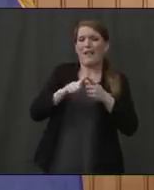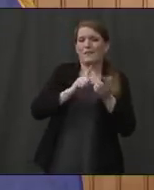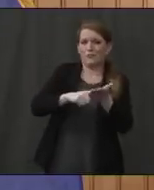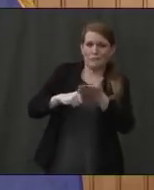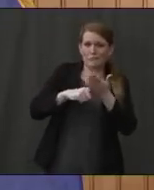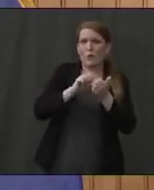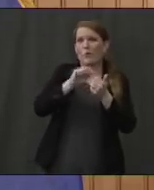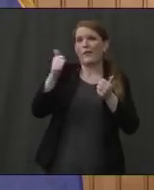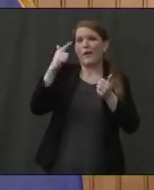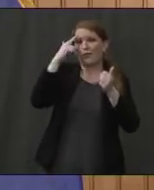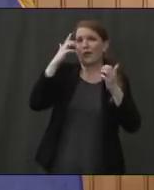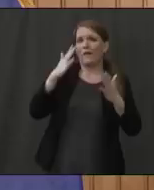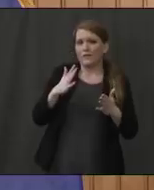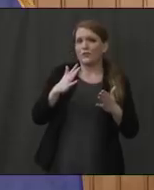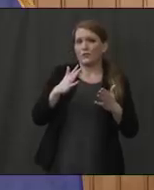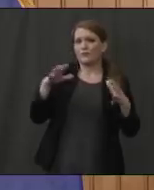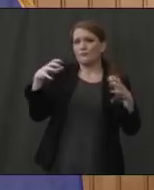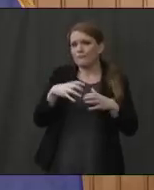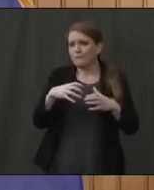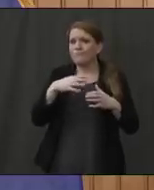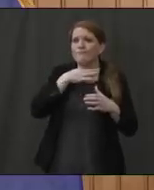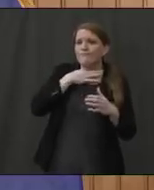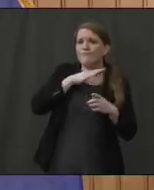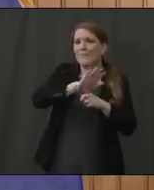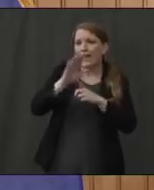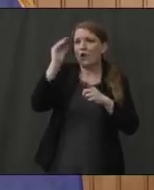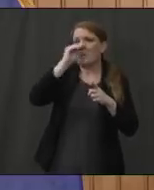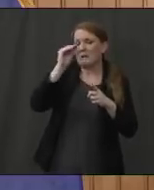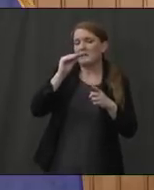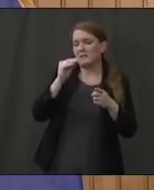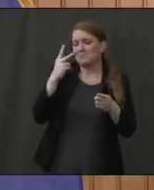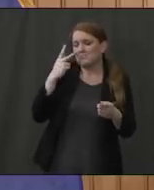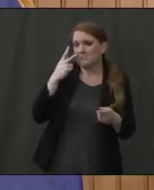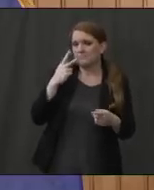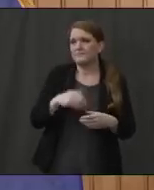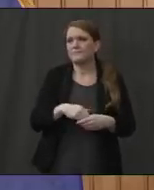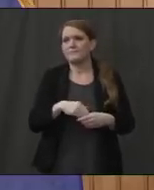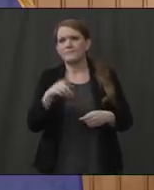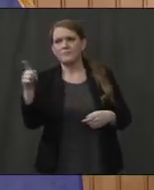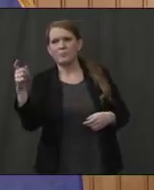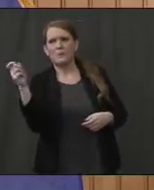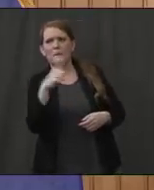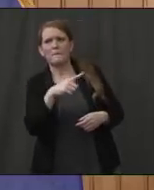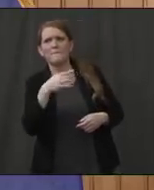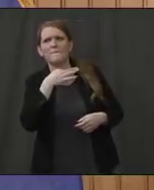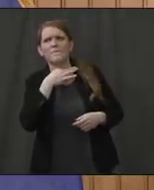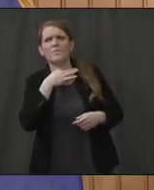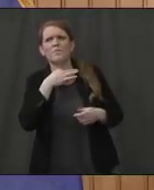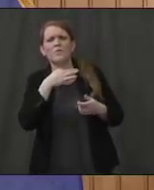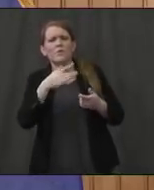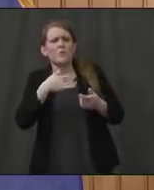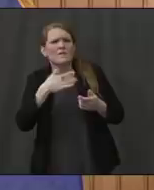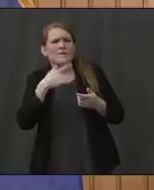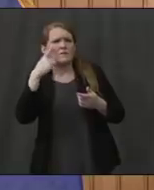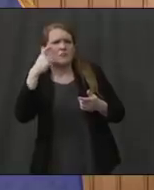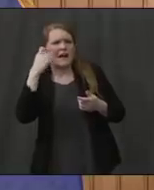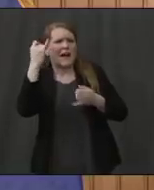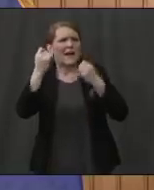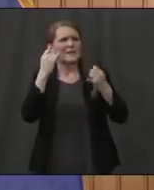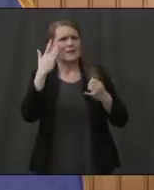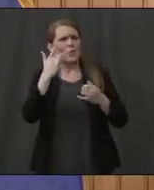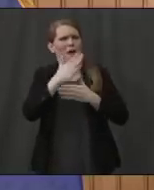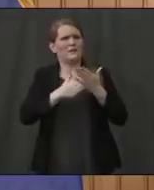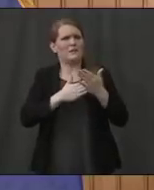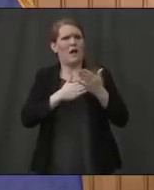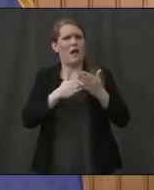Is there any indication why there seem to be certain pockets of the state that are more affected than others? I know, for example, Norwalk has